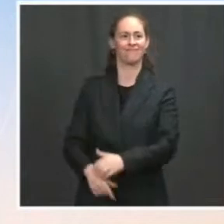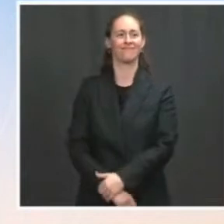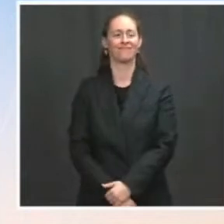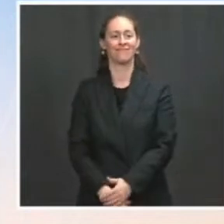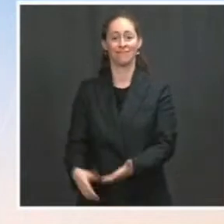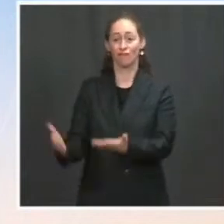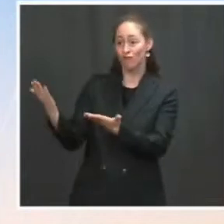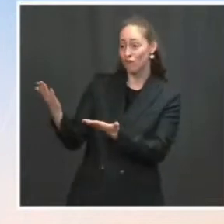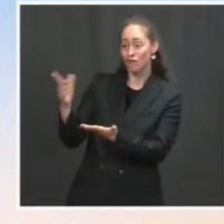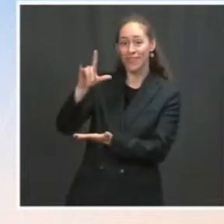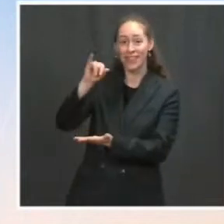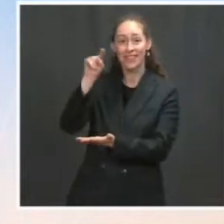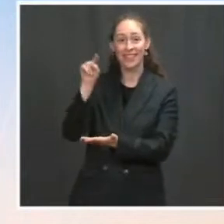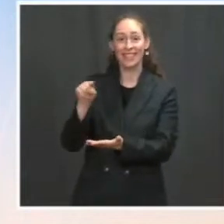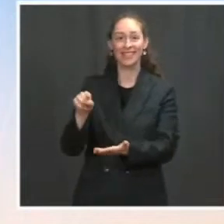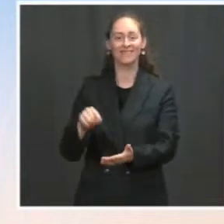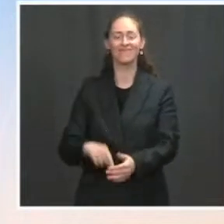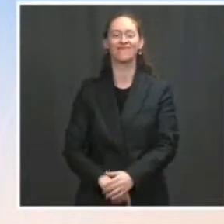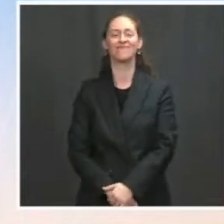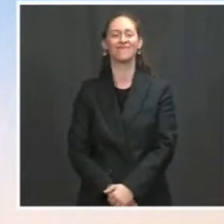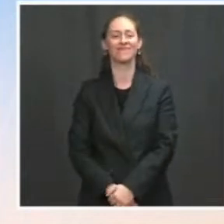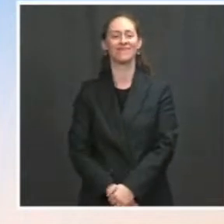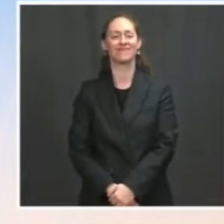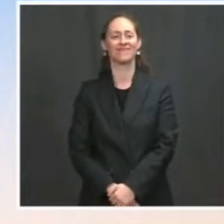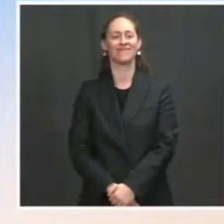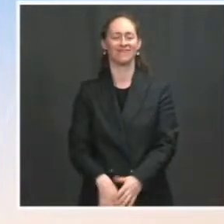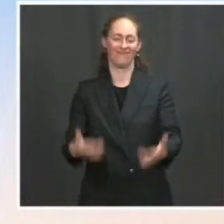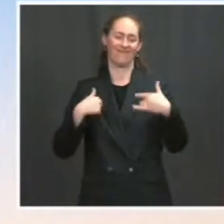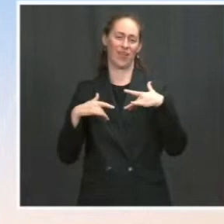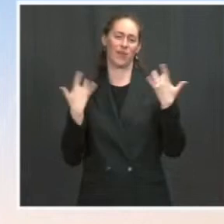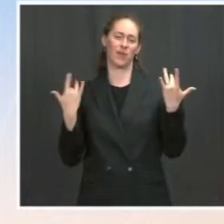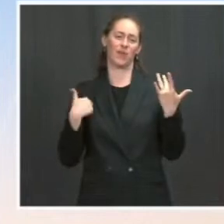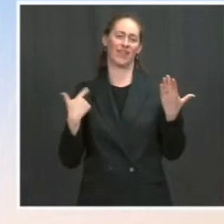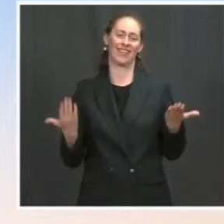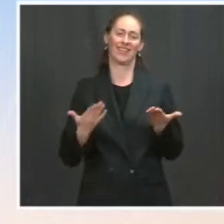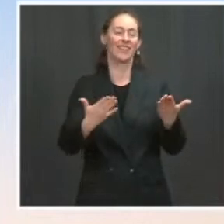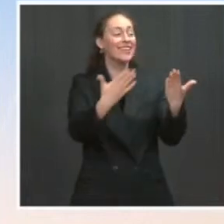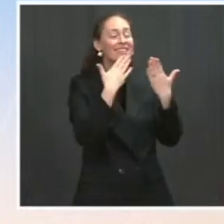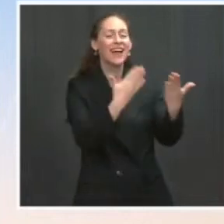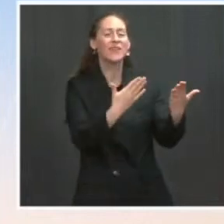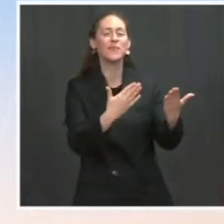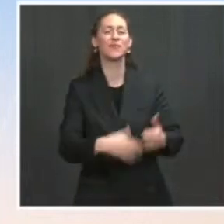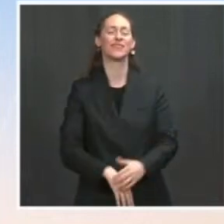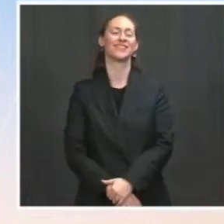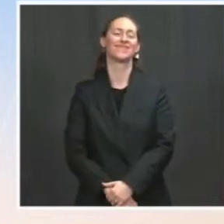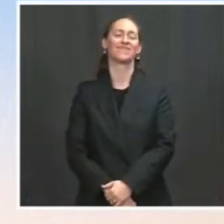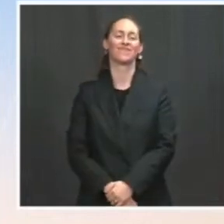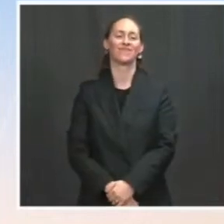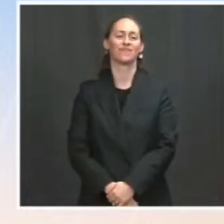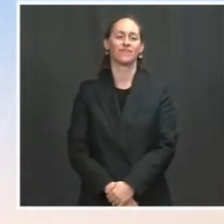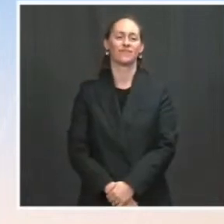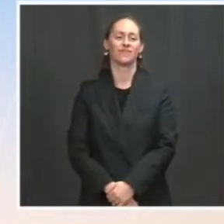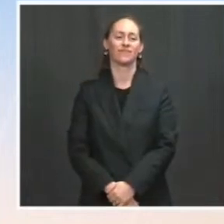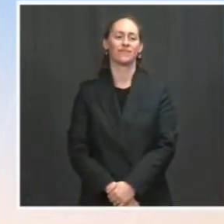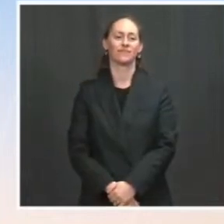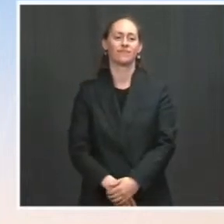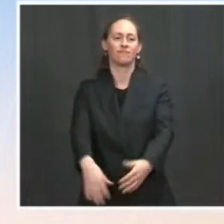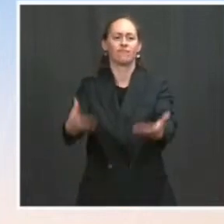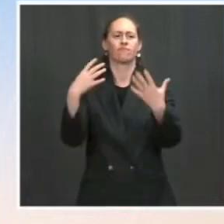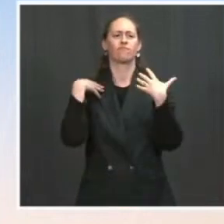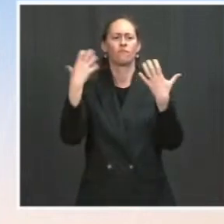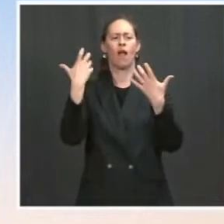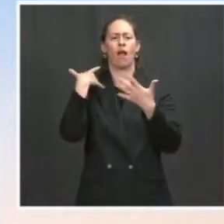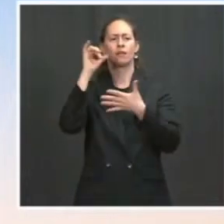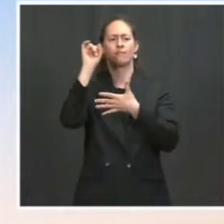It's great to be with you today. Thank you, Jen. I have an update for you on the Colonial Pipeline and what the Biden administration